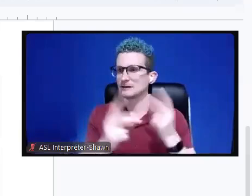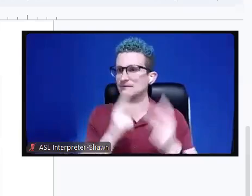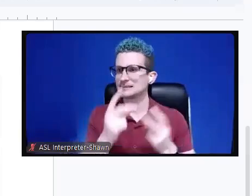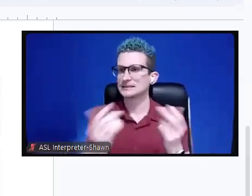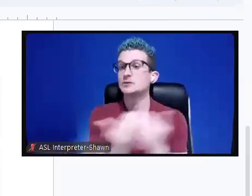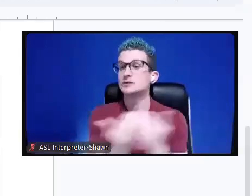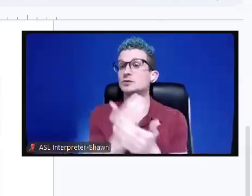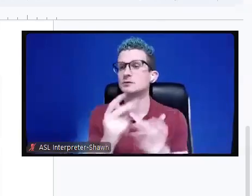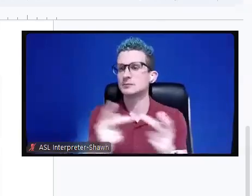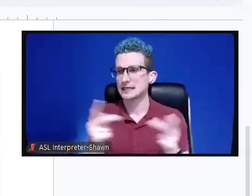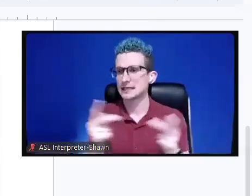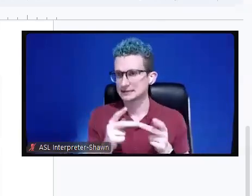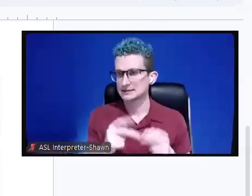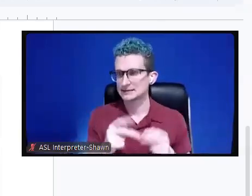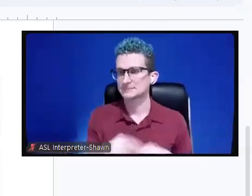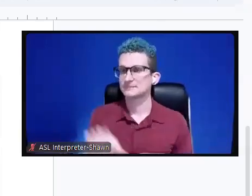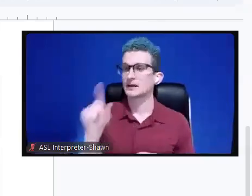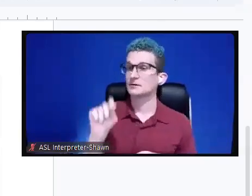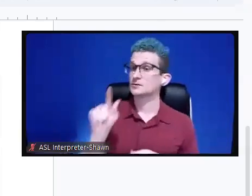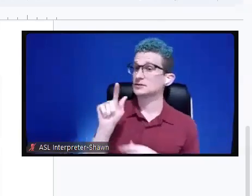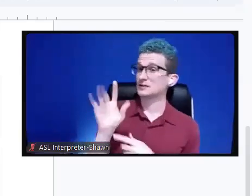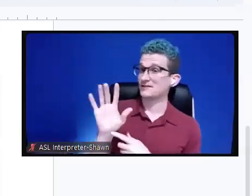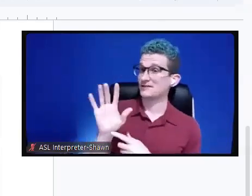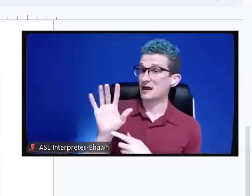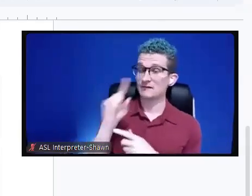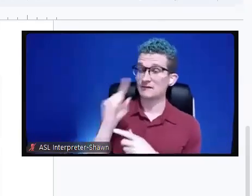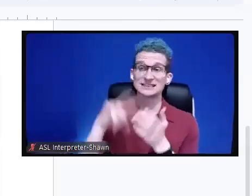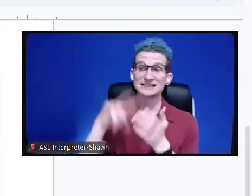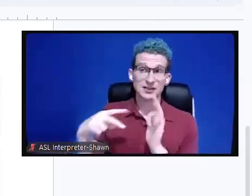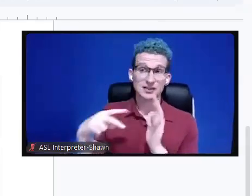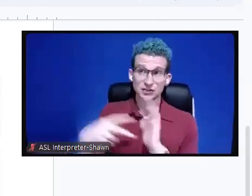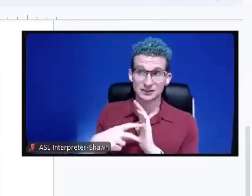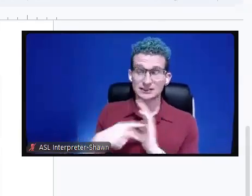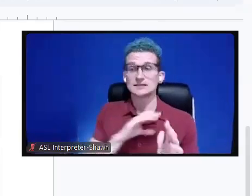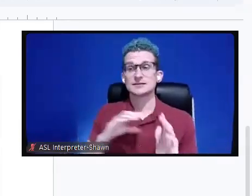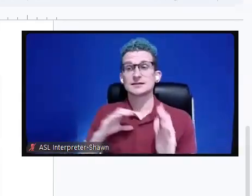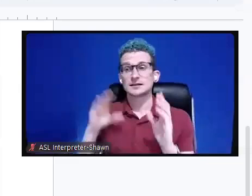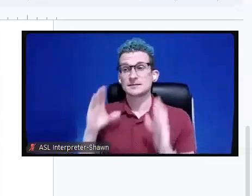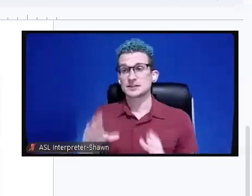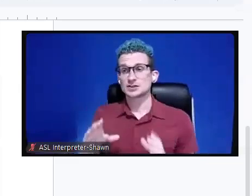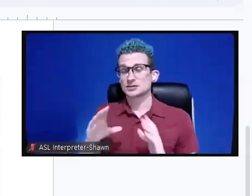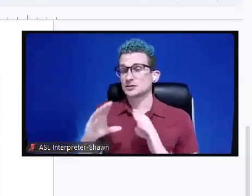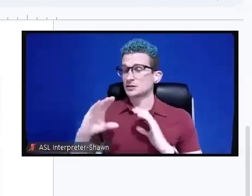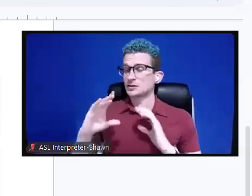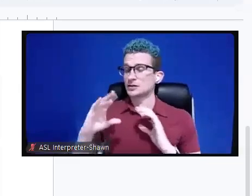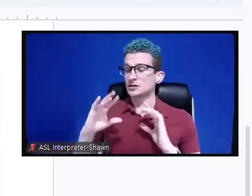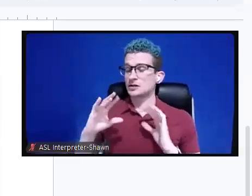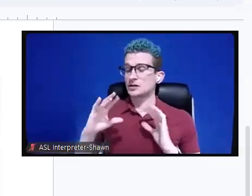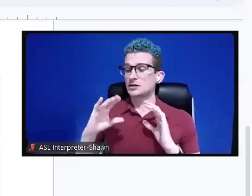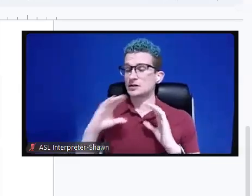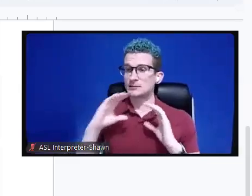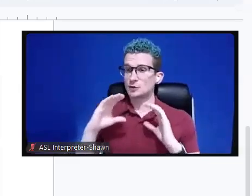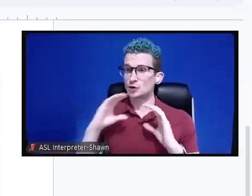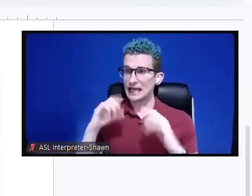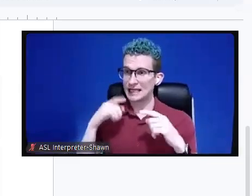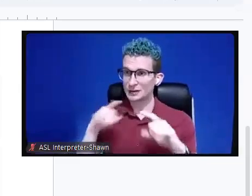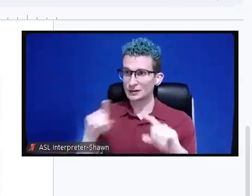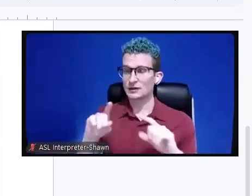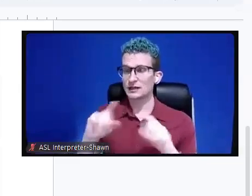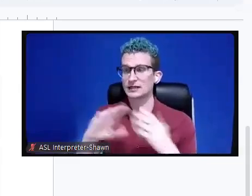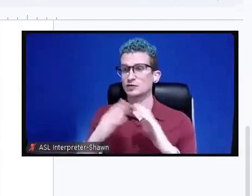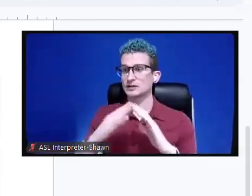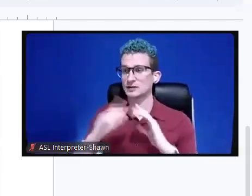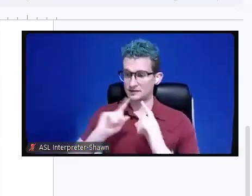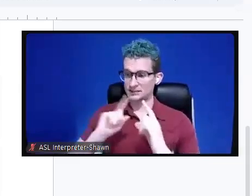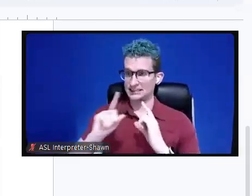Intentionally for 2025, Commissioner communicated during all of the community conversations that she wanted to return